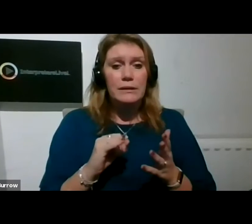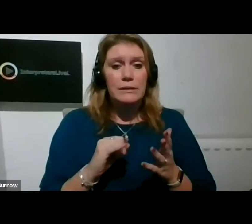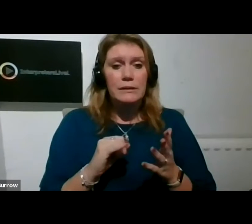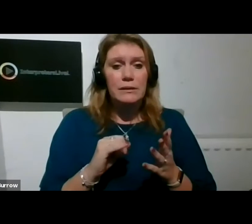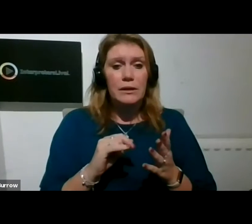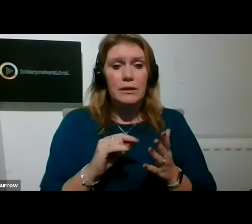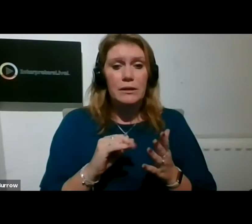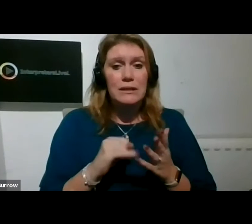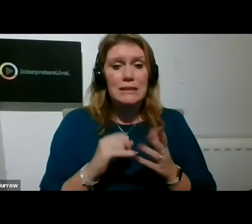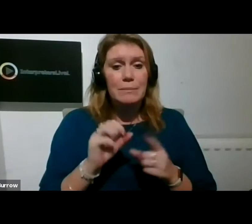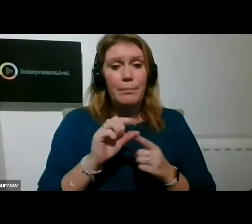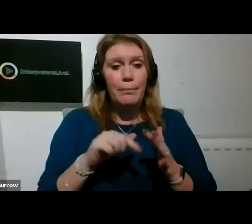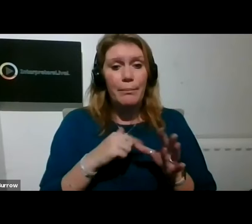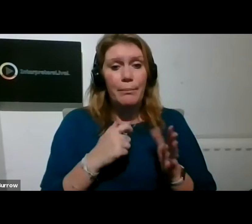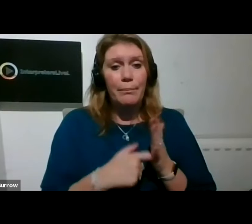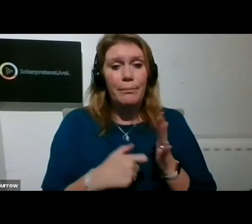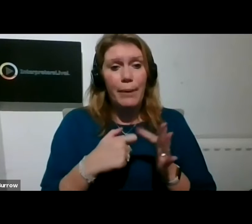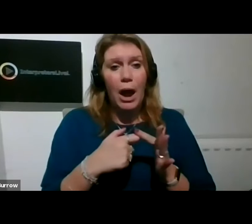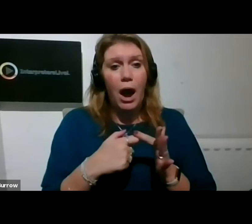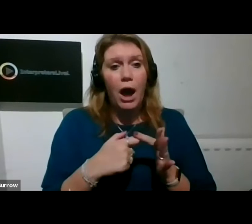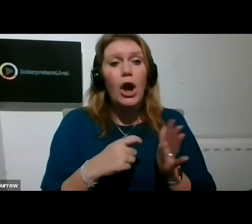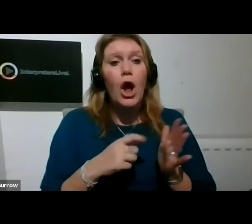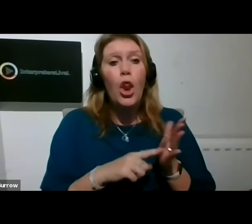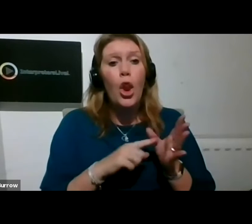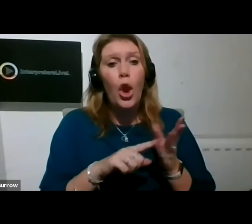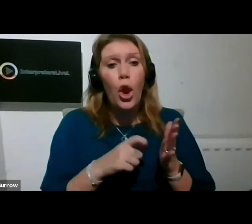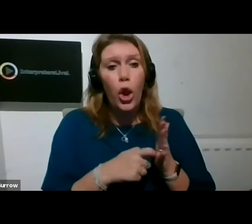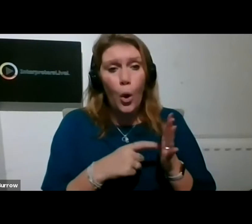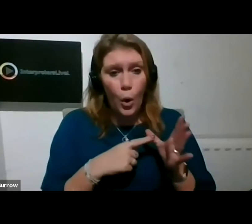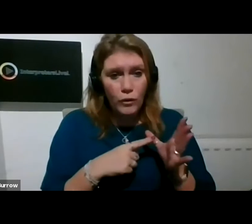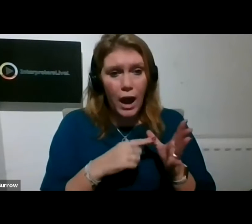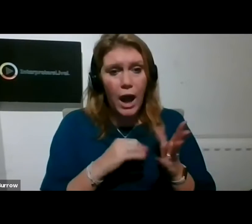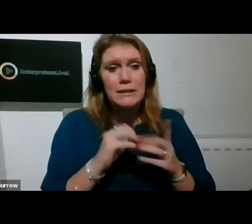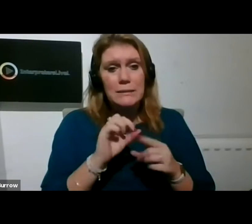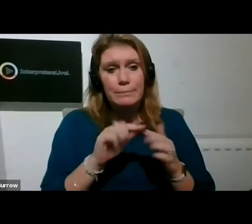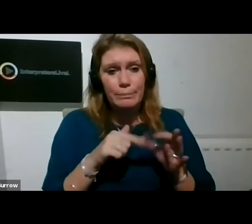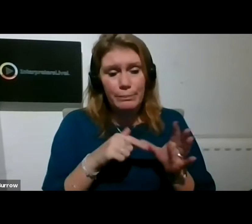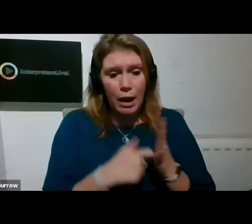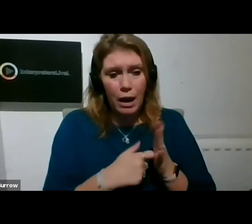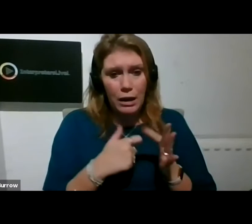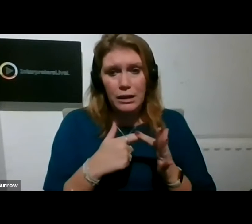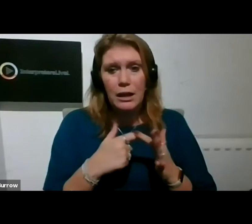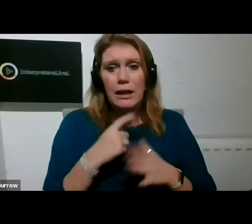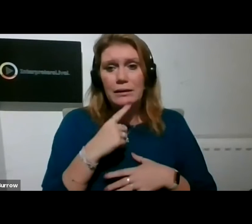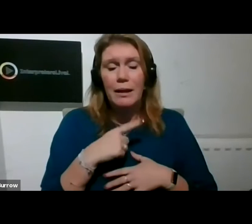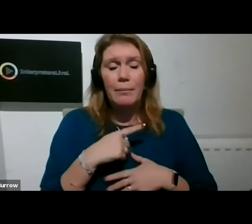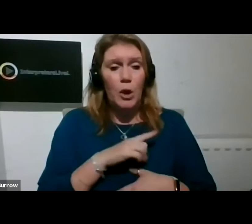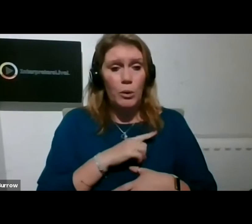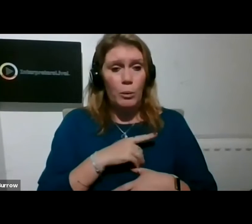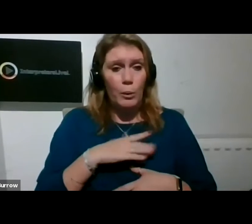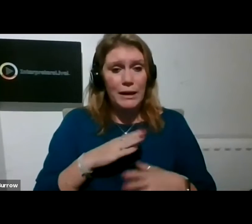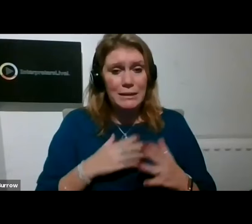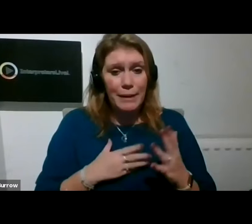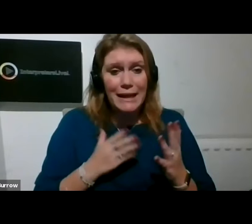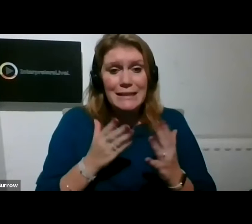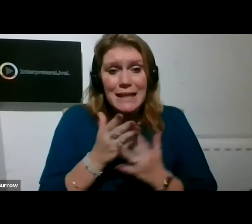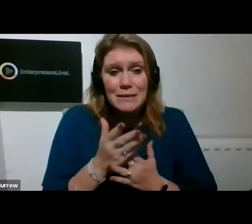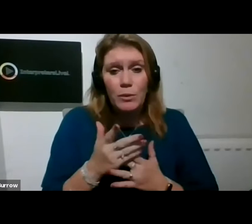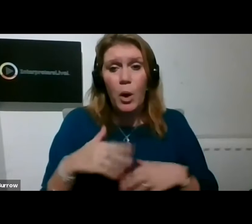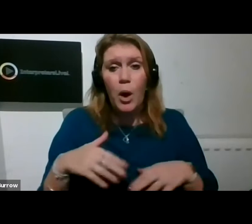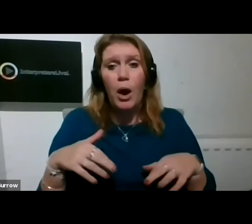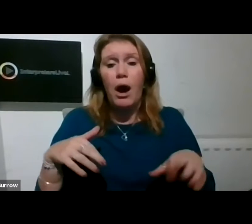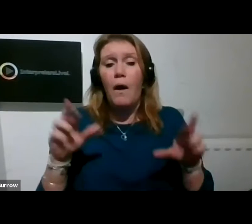obviously that's because we wanted it to be accessible, but hopefully they're a beautiful part of the